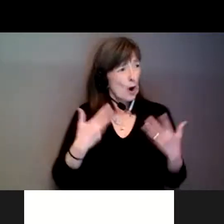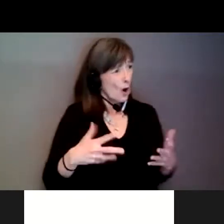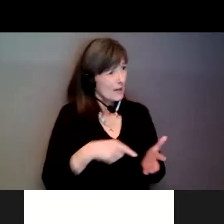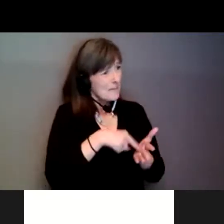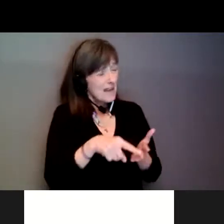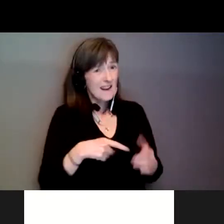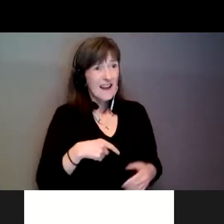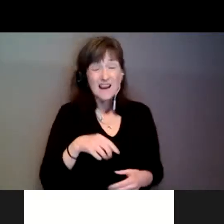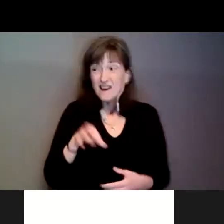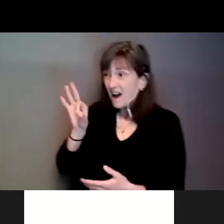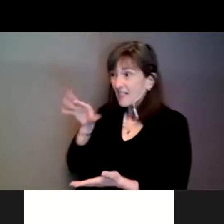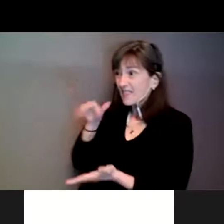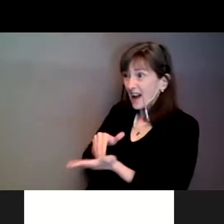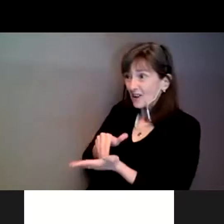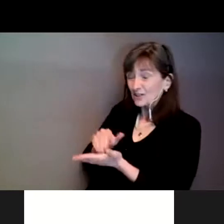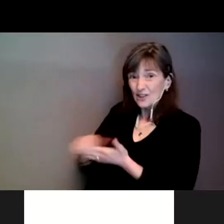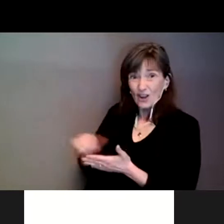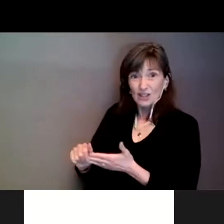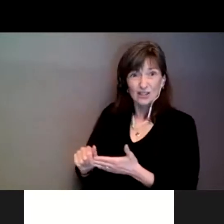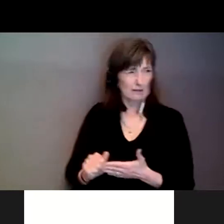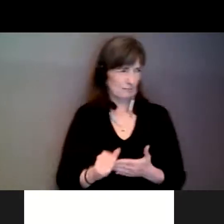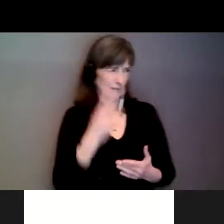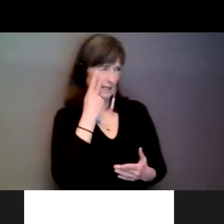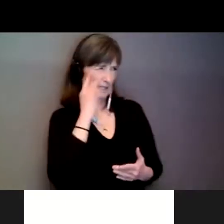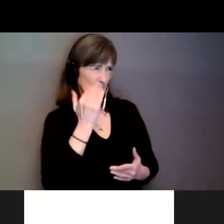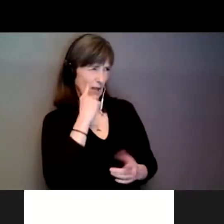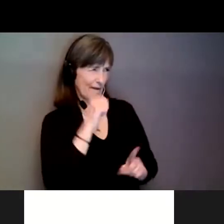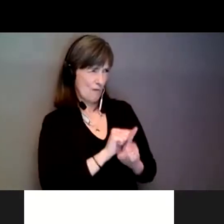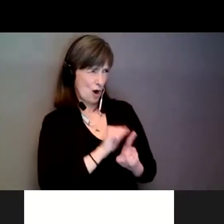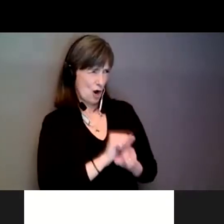$9,000? It sounds like fraud.